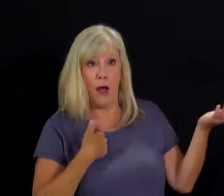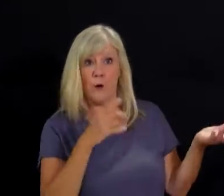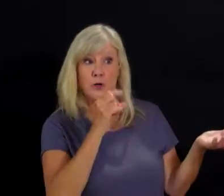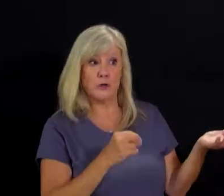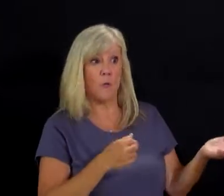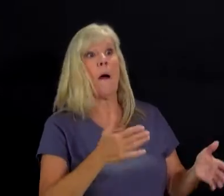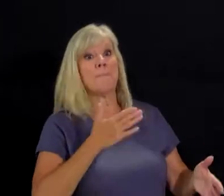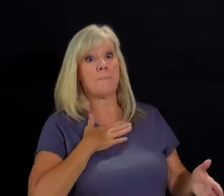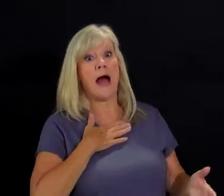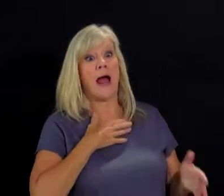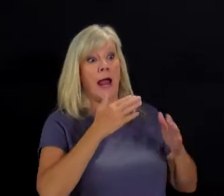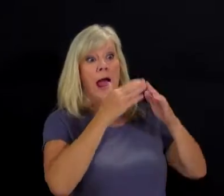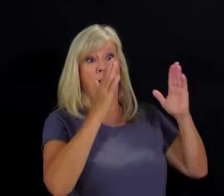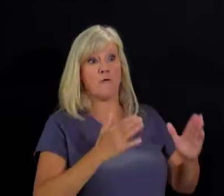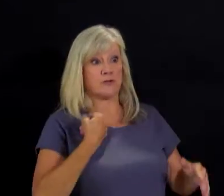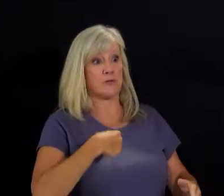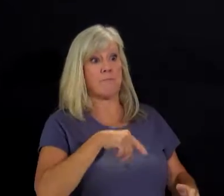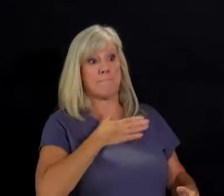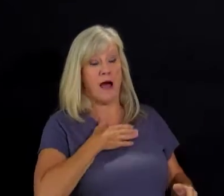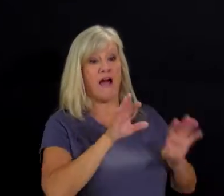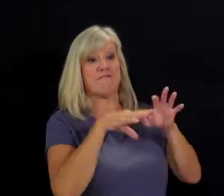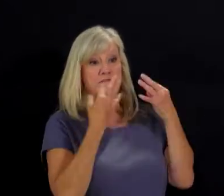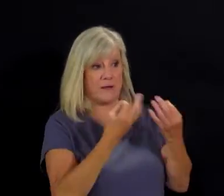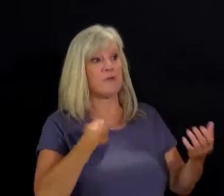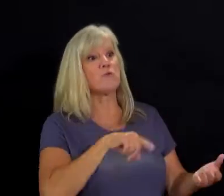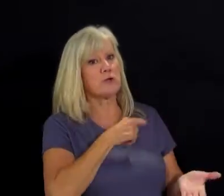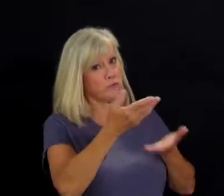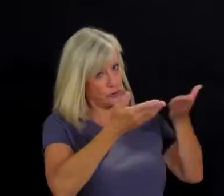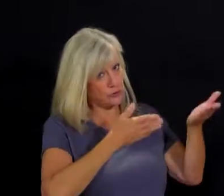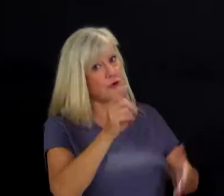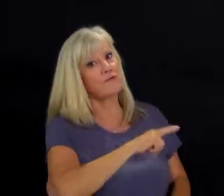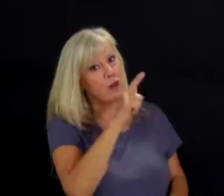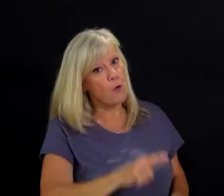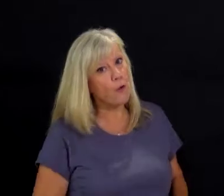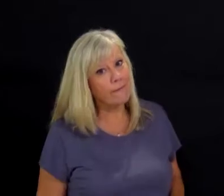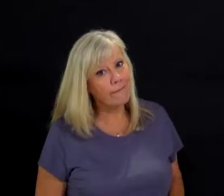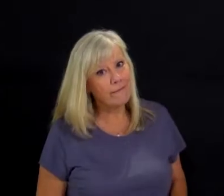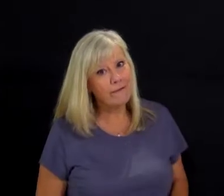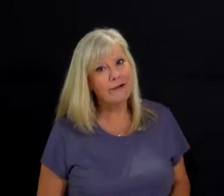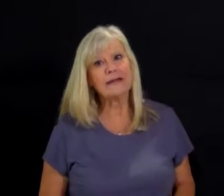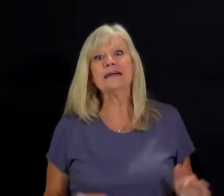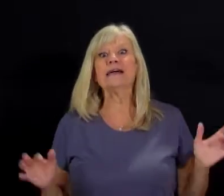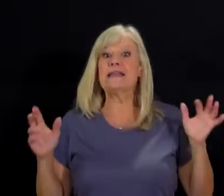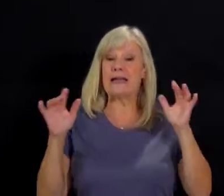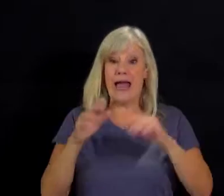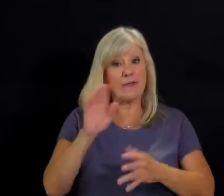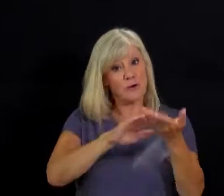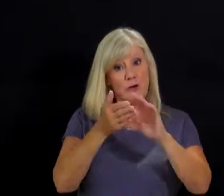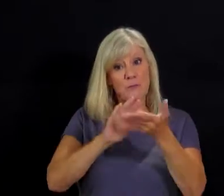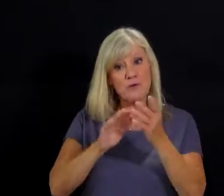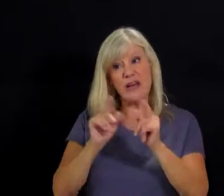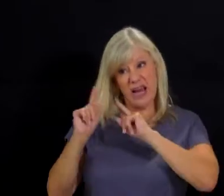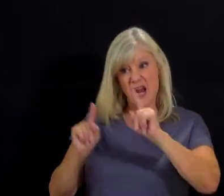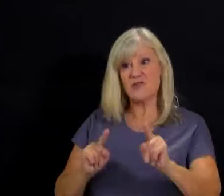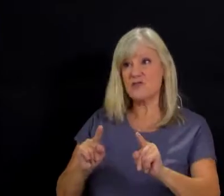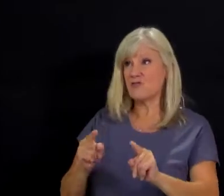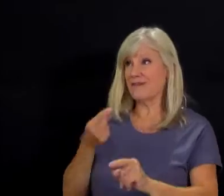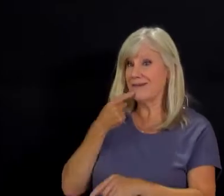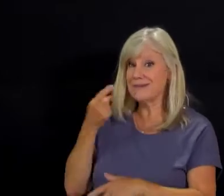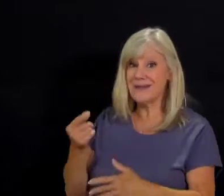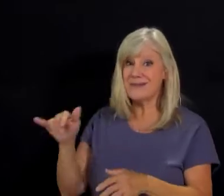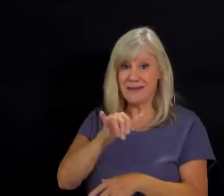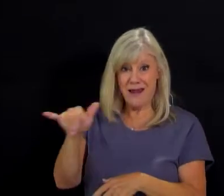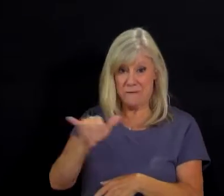my household, we will serve the Lord. The gathered community, in response, also makes their own